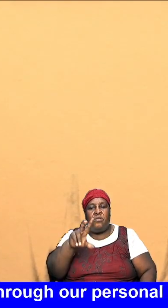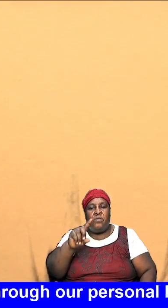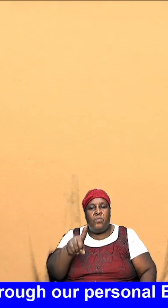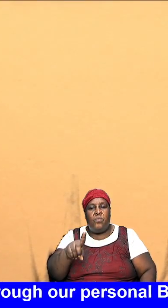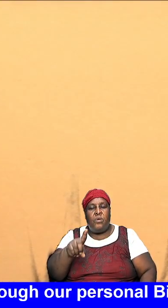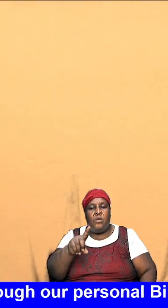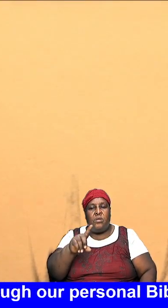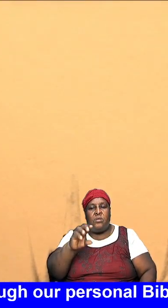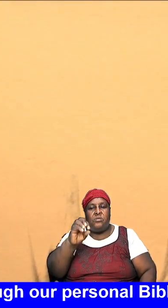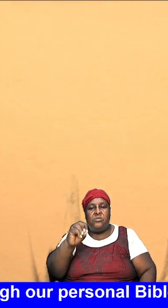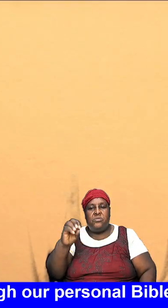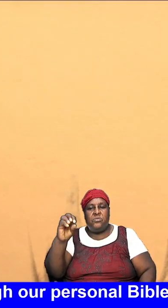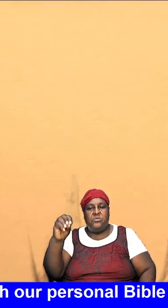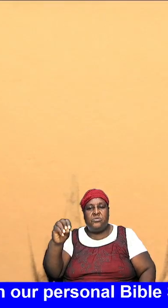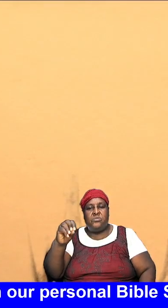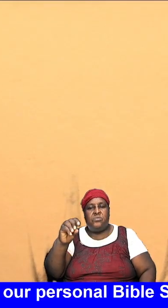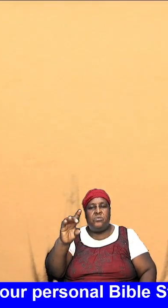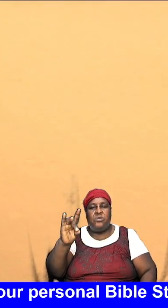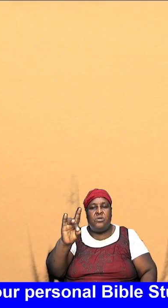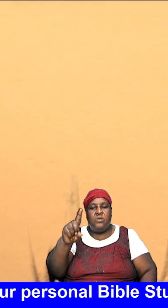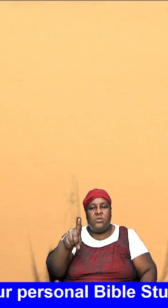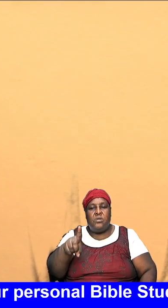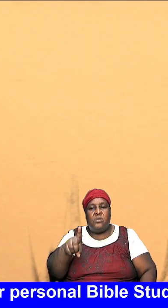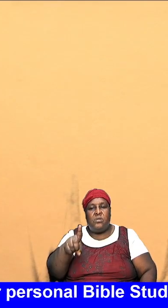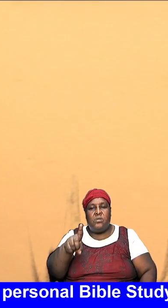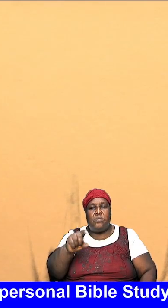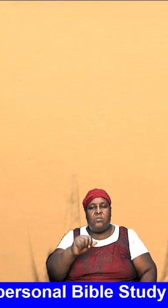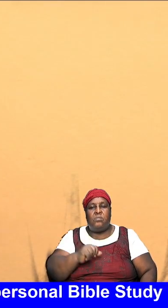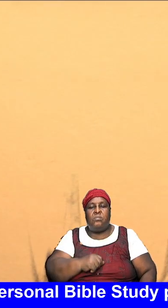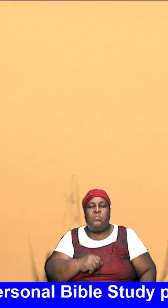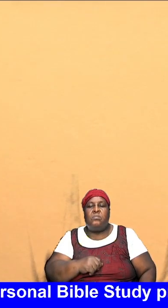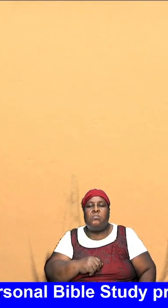876-905-0484. And you can also call